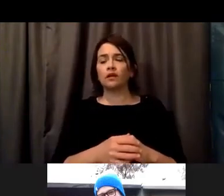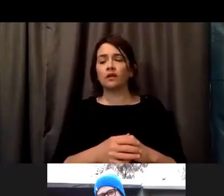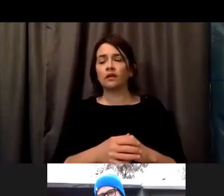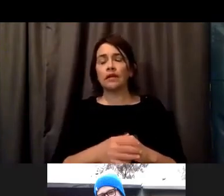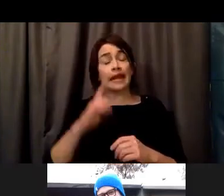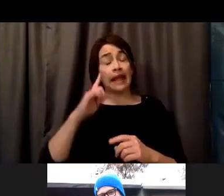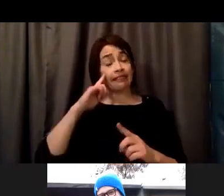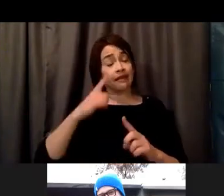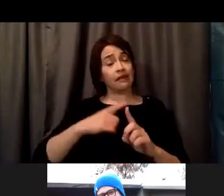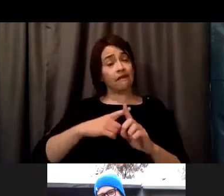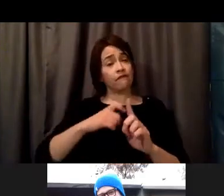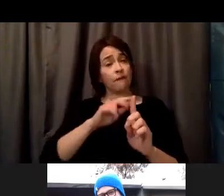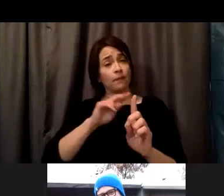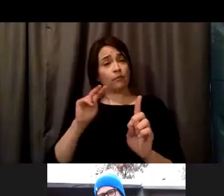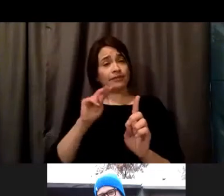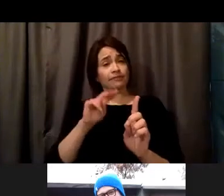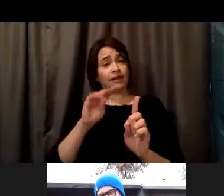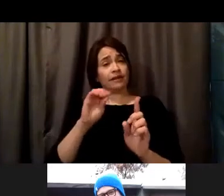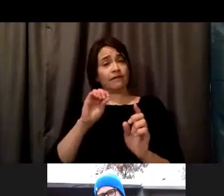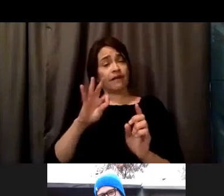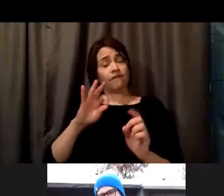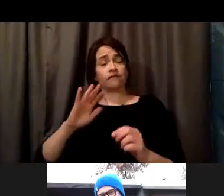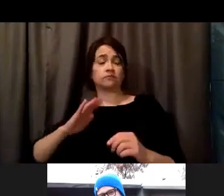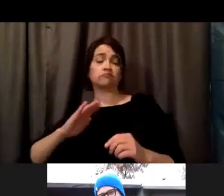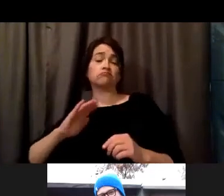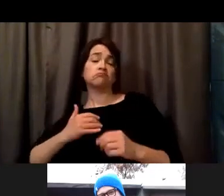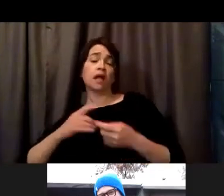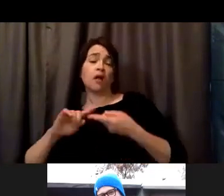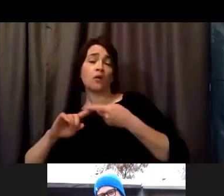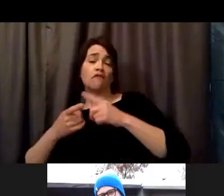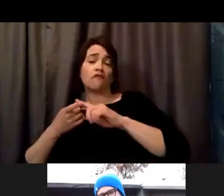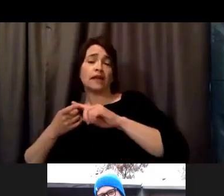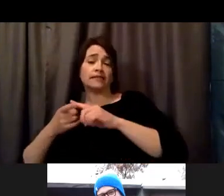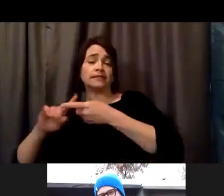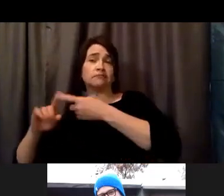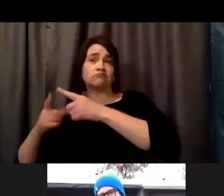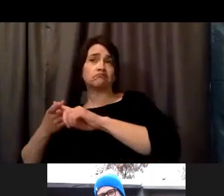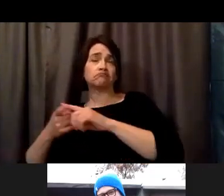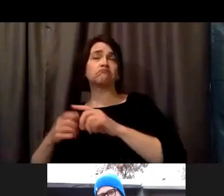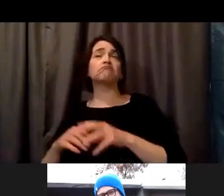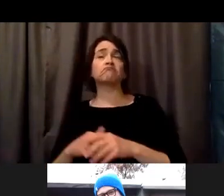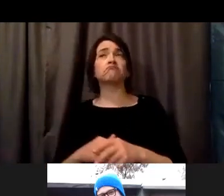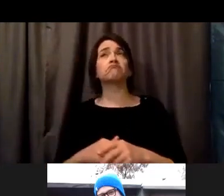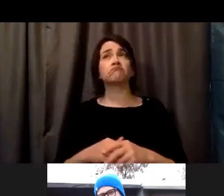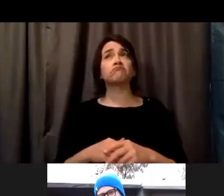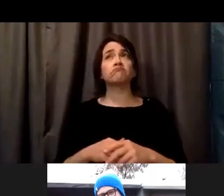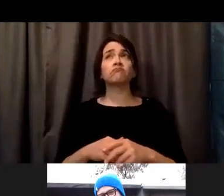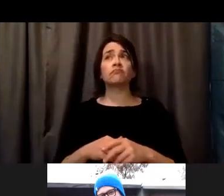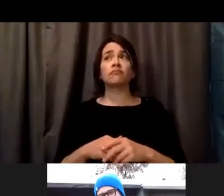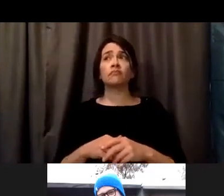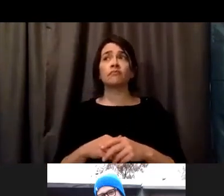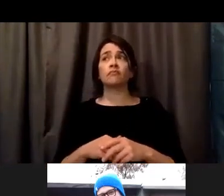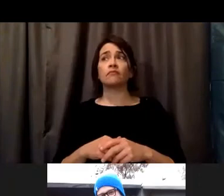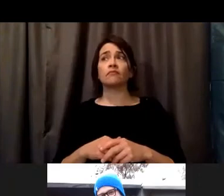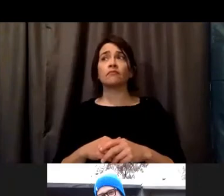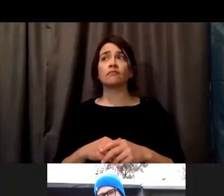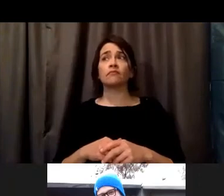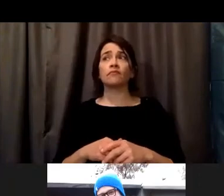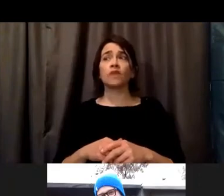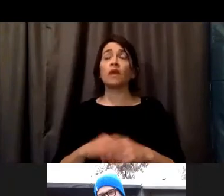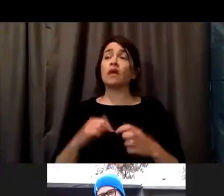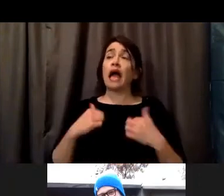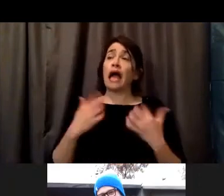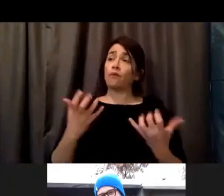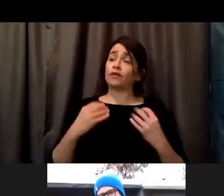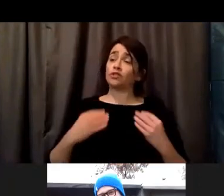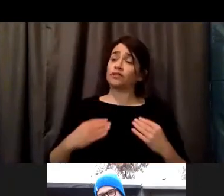the perspective of our friends, I would encourage, and if I can inspire non-Khmer Americans, I